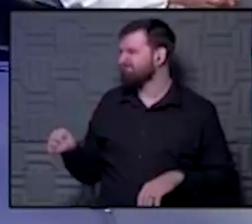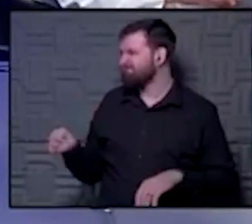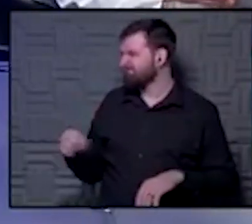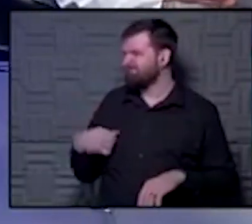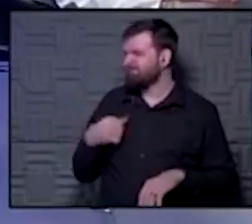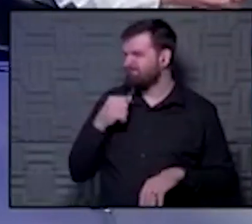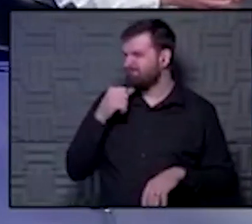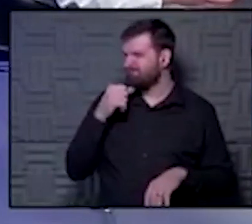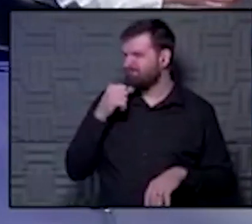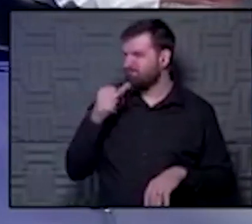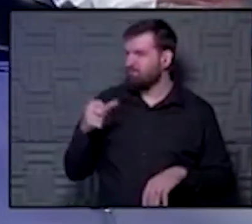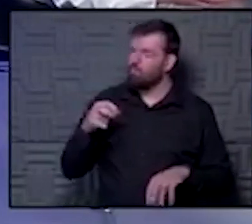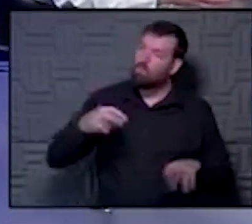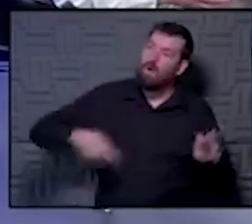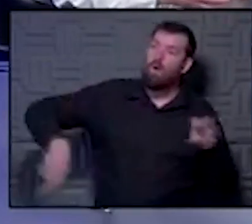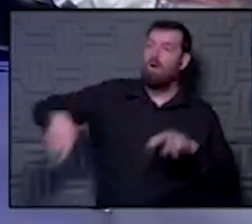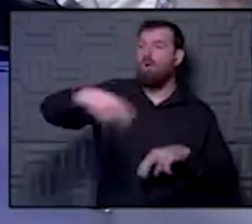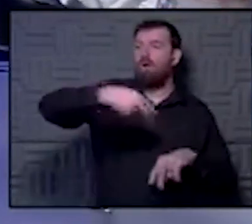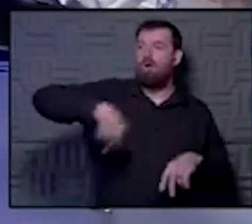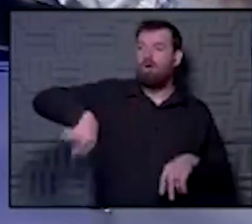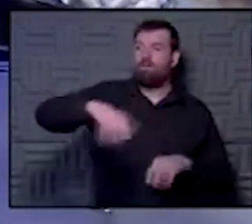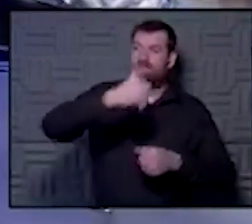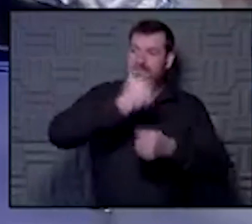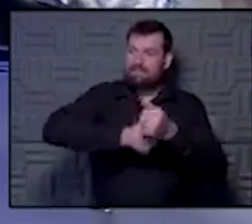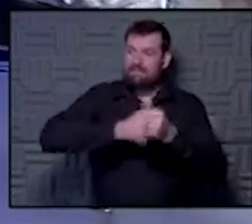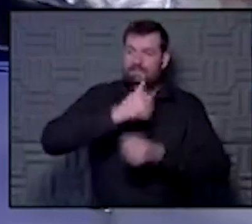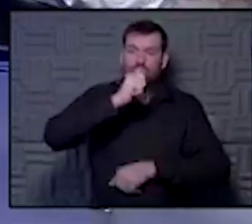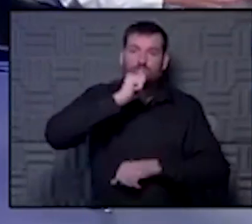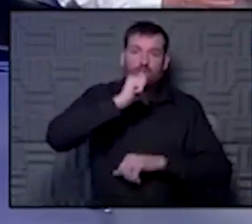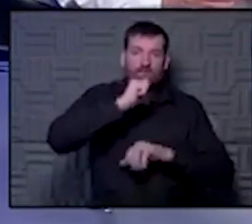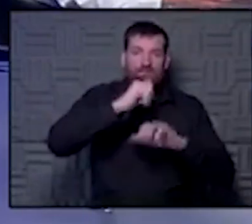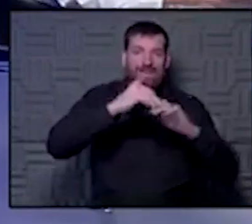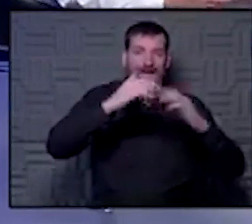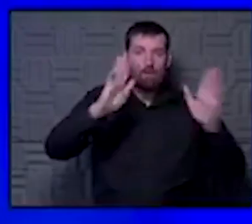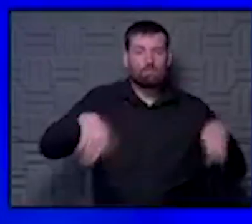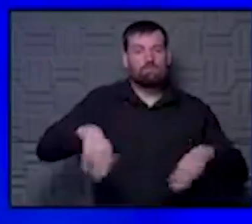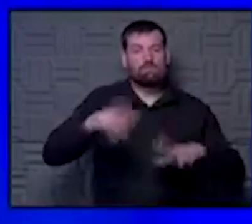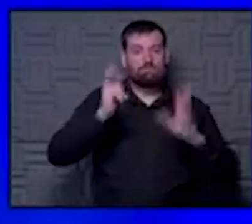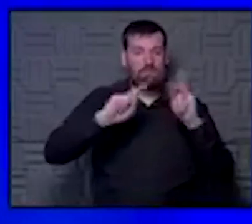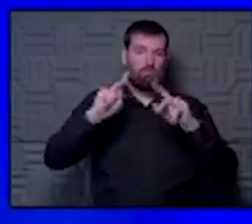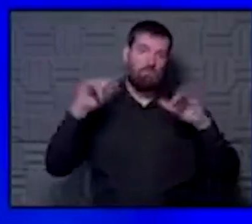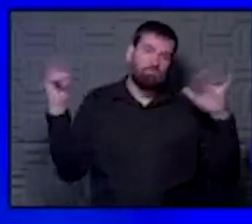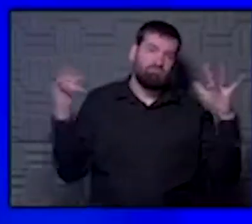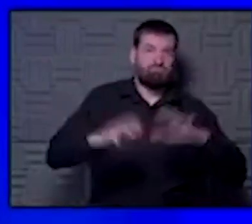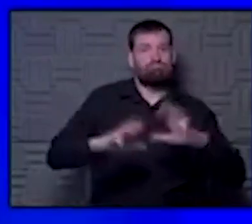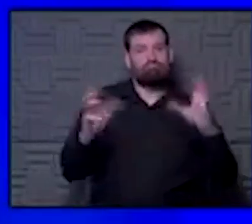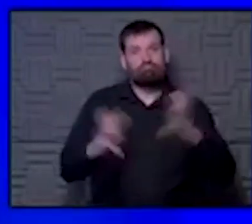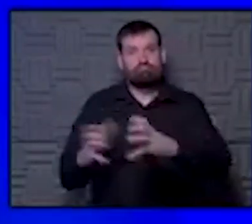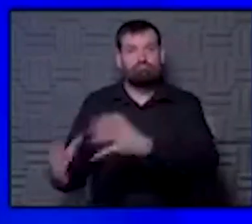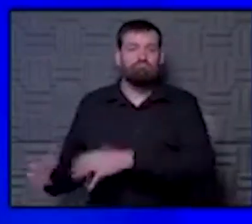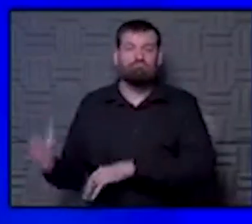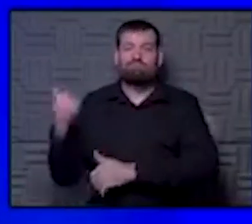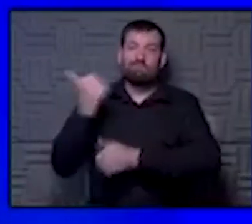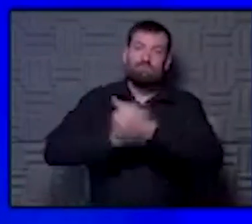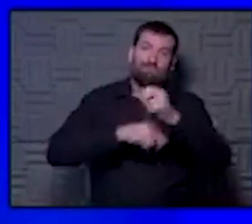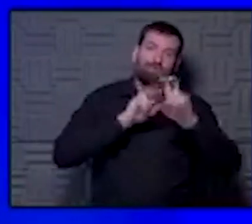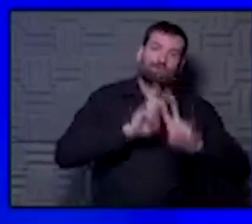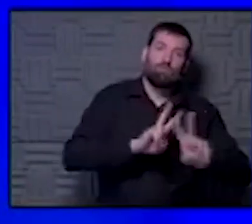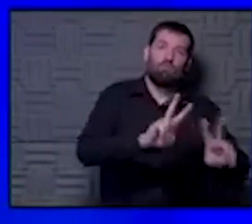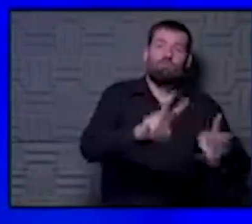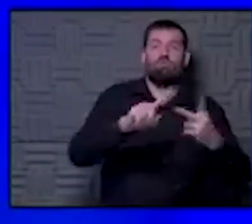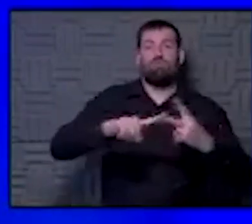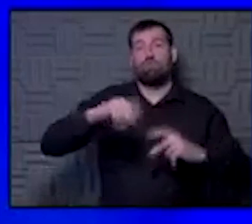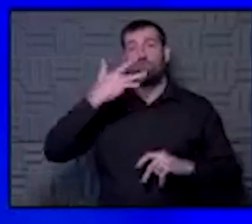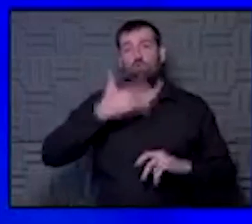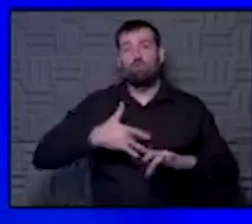weren't walking by every private home get together where people are there. Yeah. Walking by every funeral, every birthday party where people are